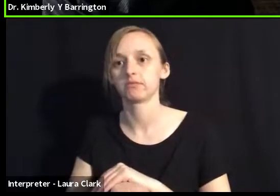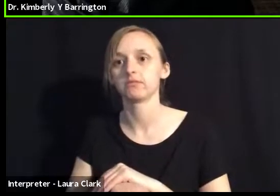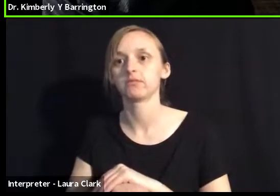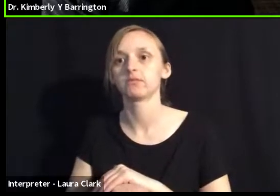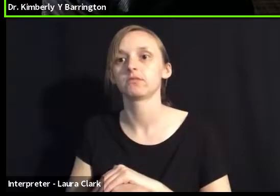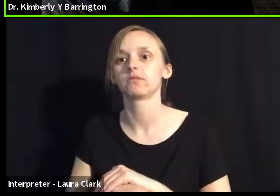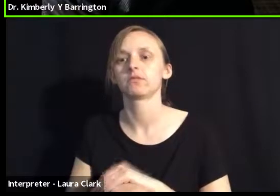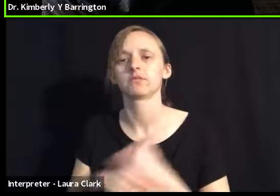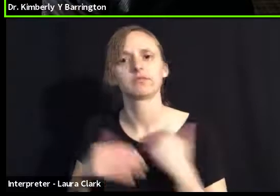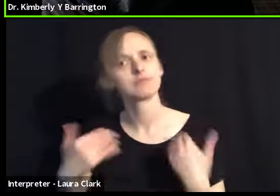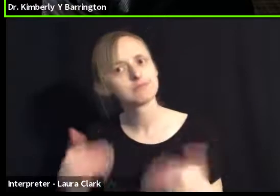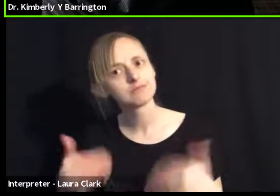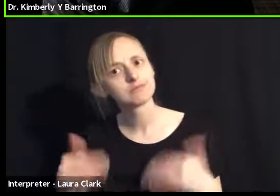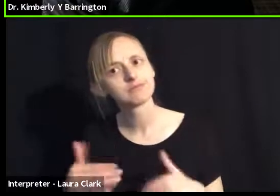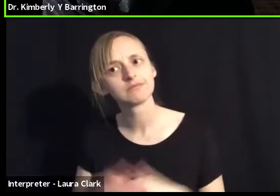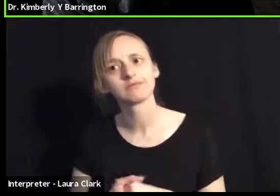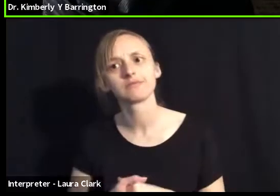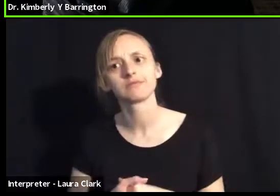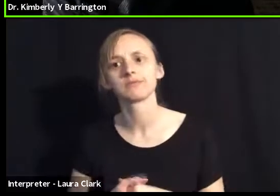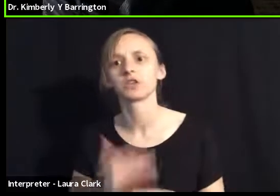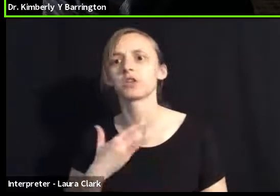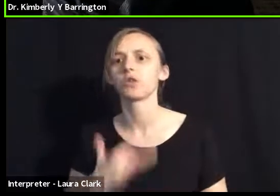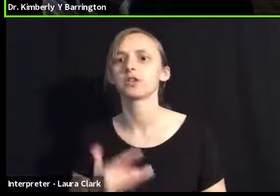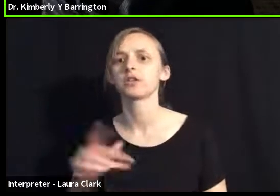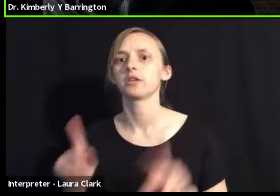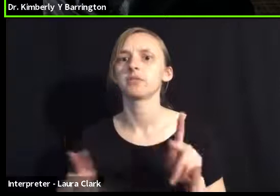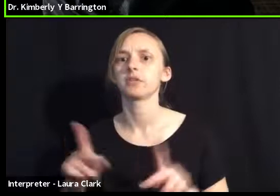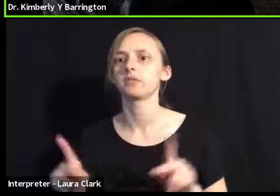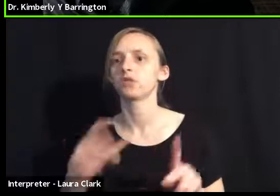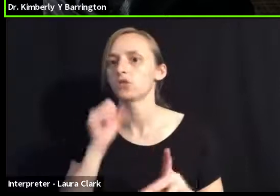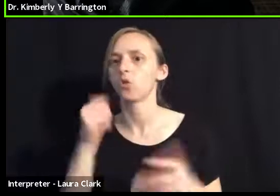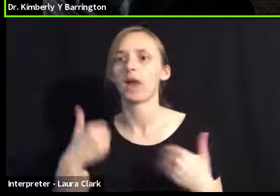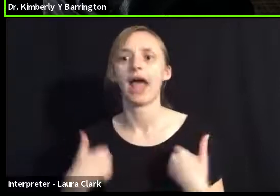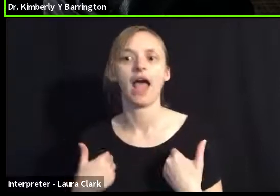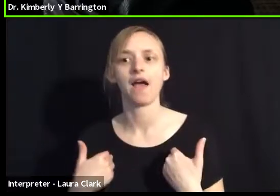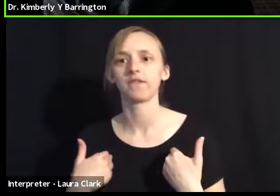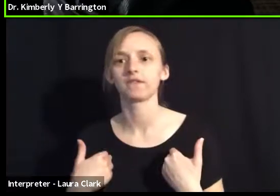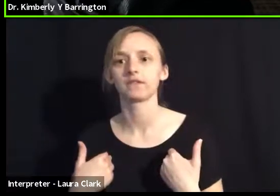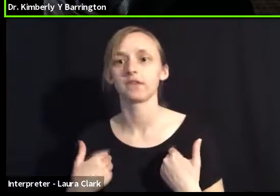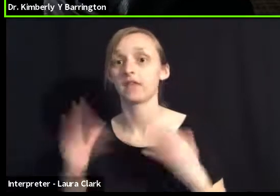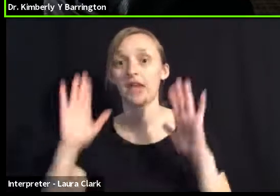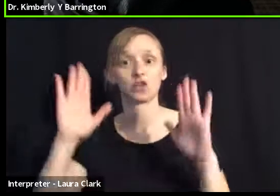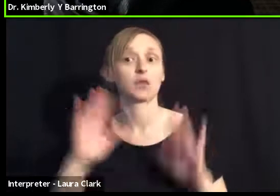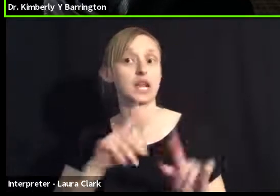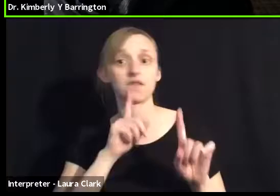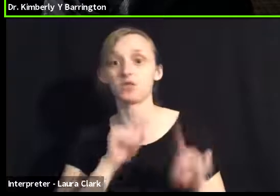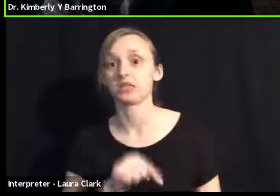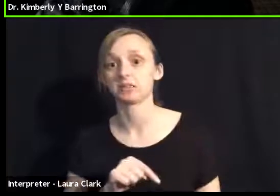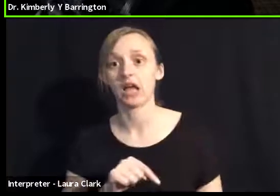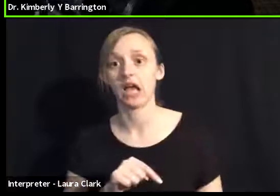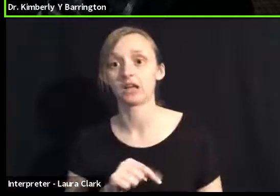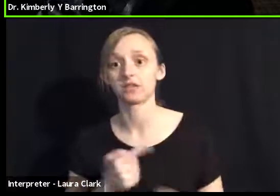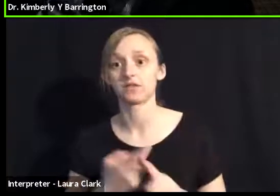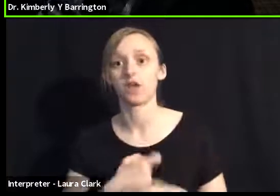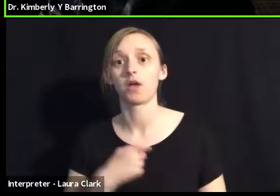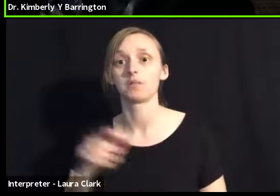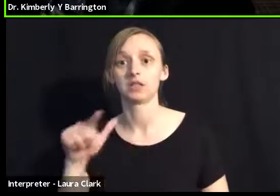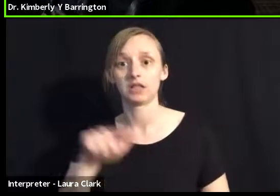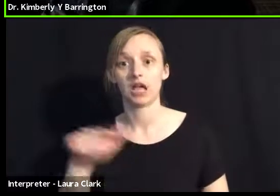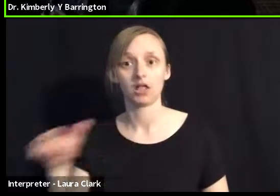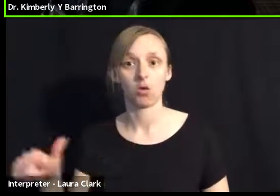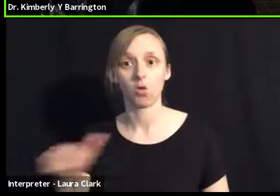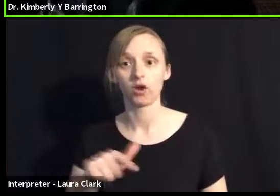wow, usually people do not have that great a response from a